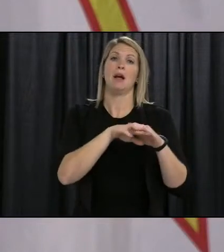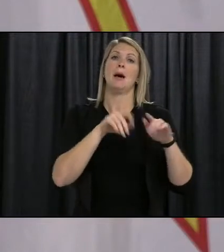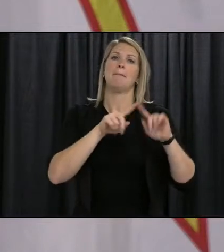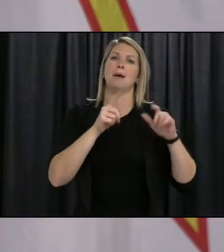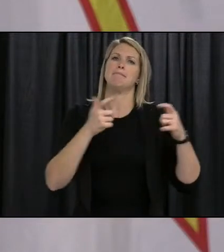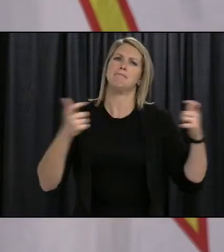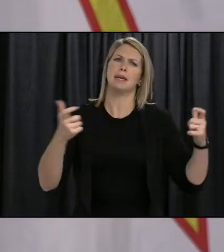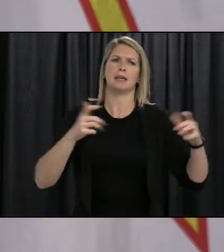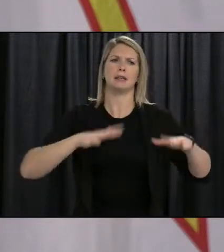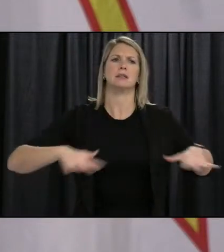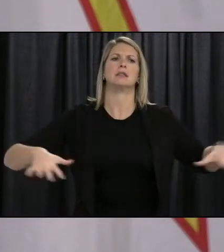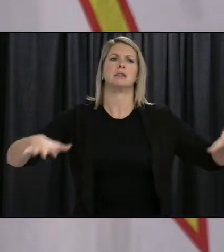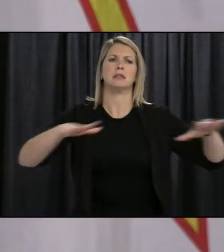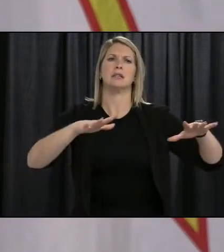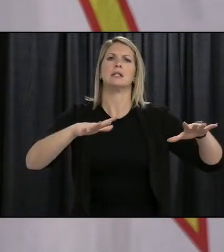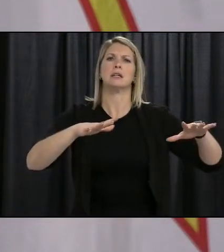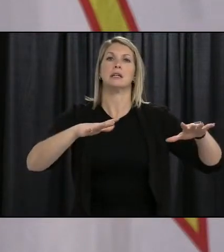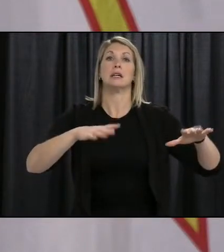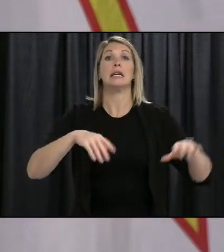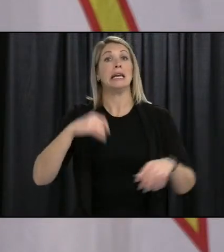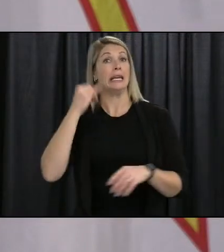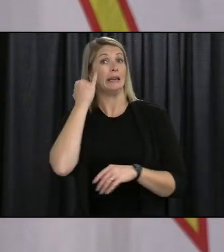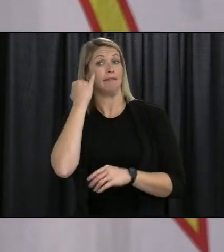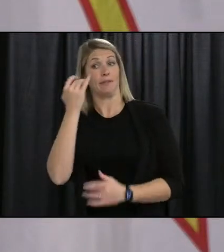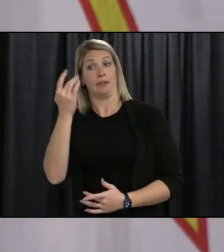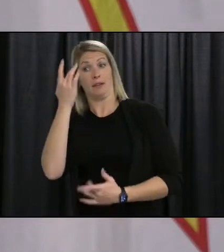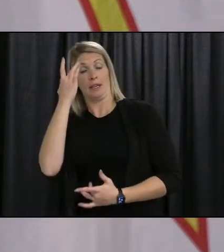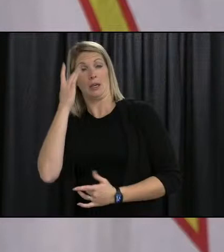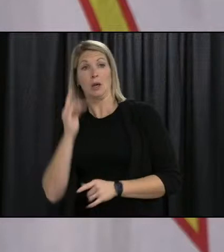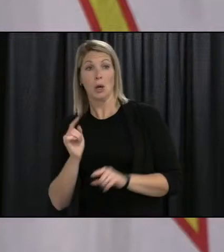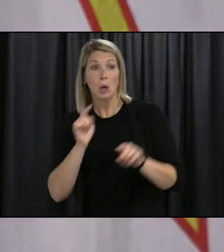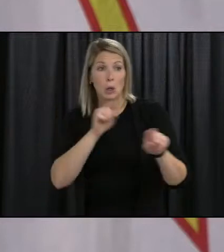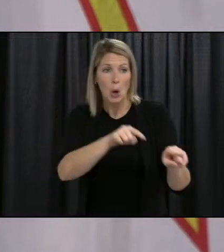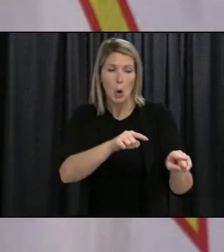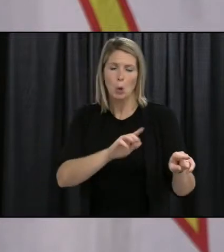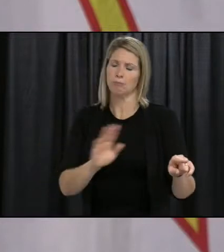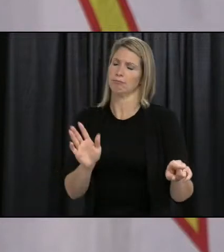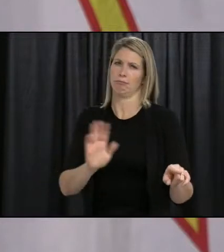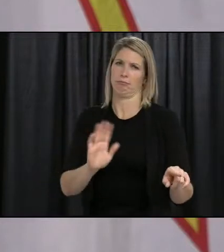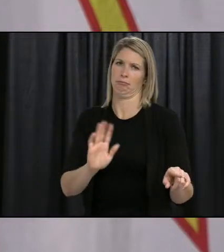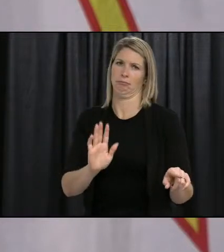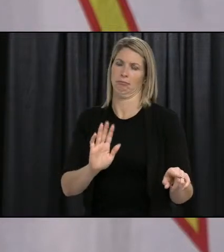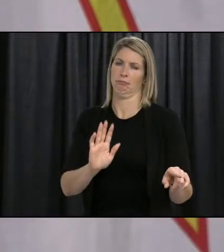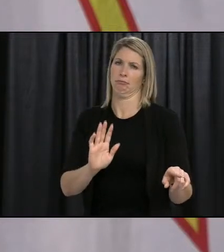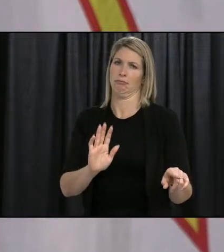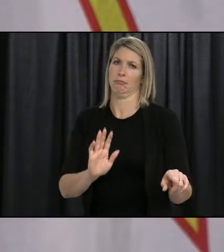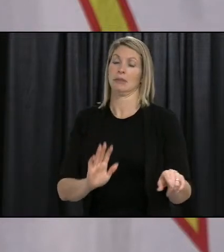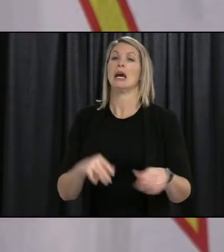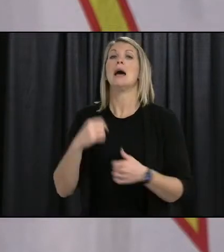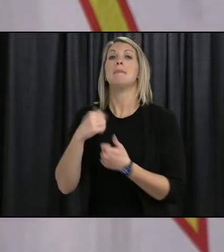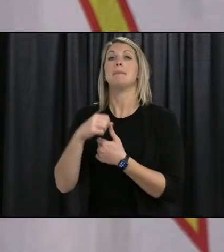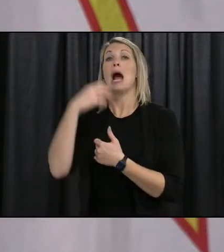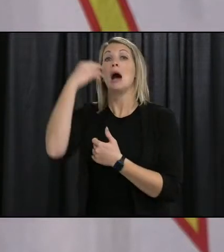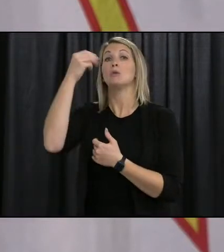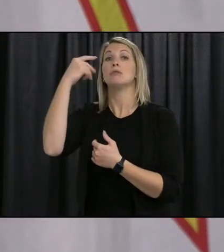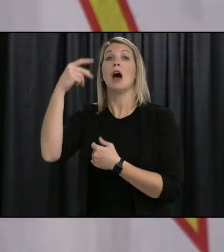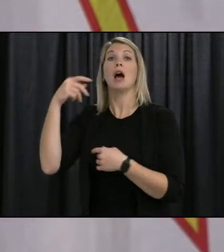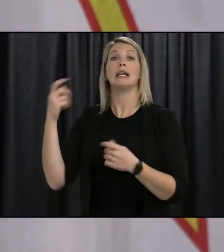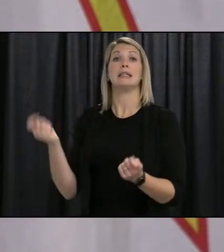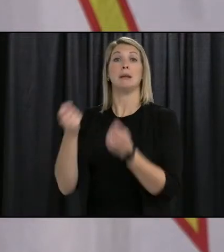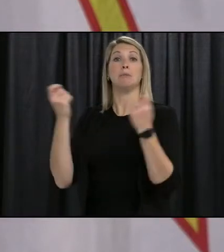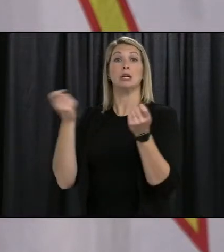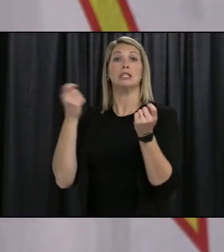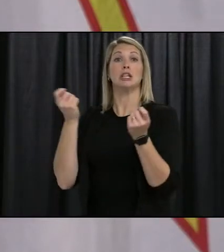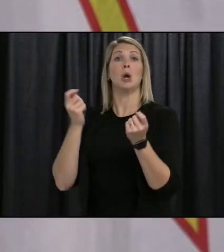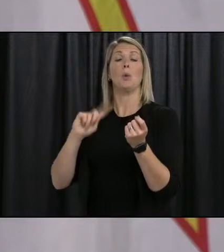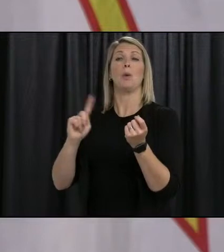Residents are reminded they must stay home if feeling unwell. And for additional recommendations and guidelines for outdoor events, please visit the website